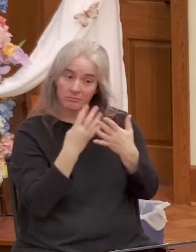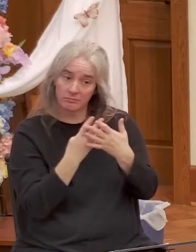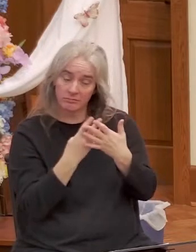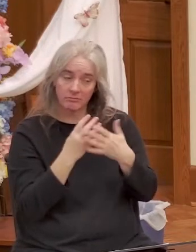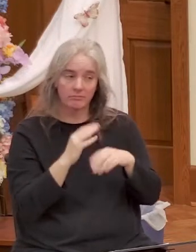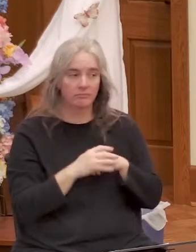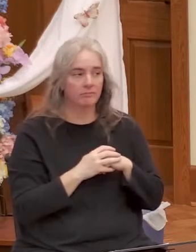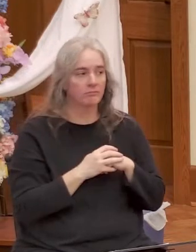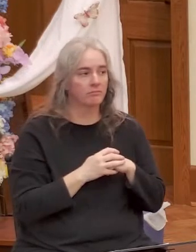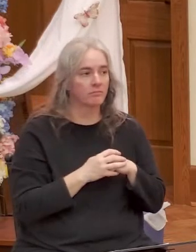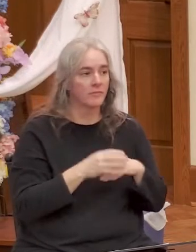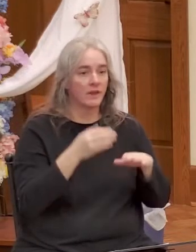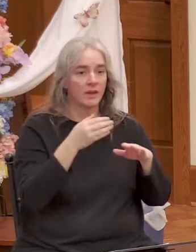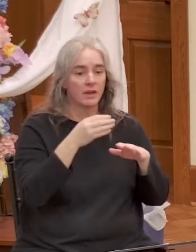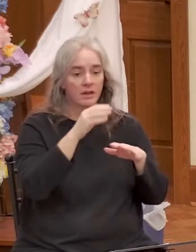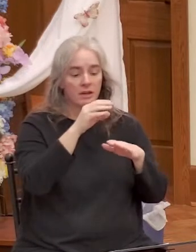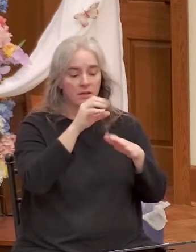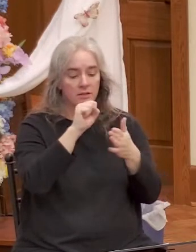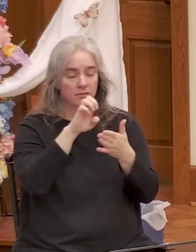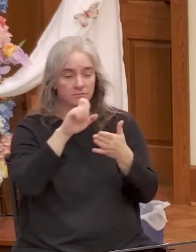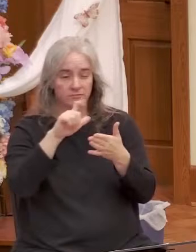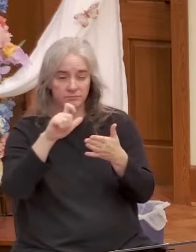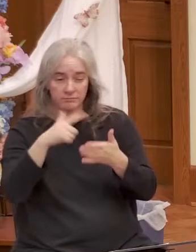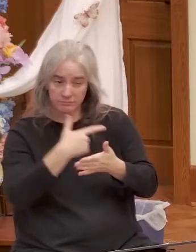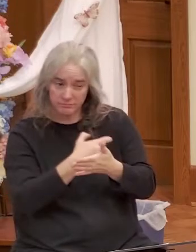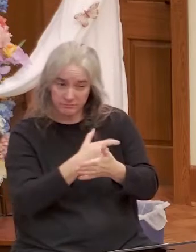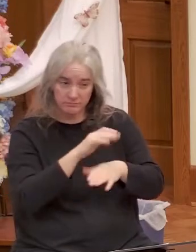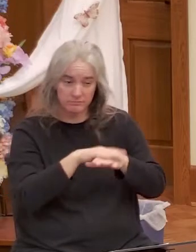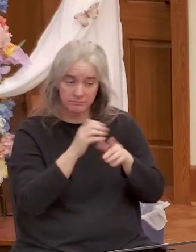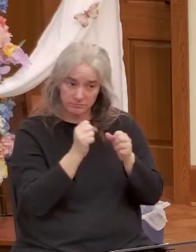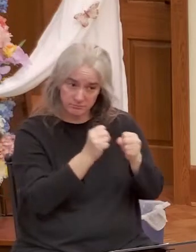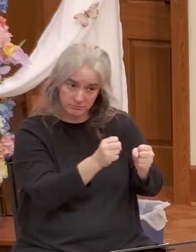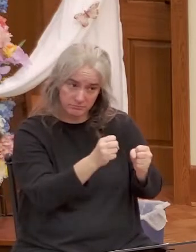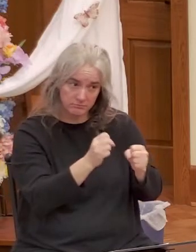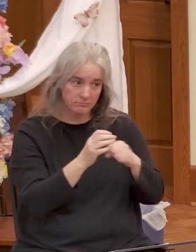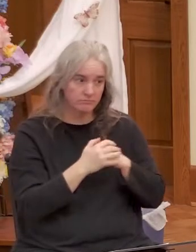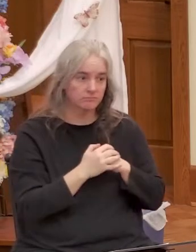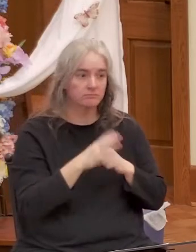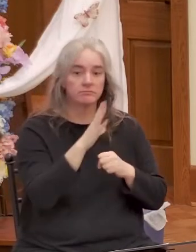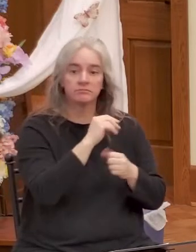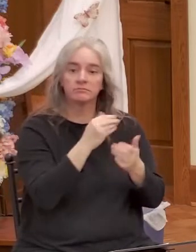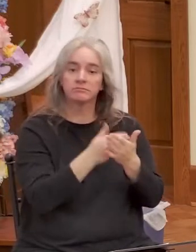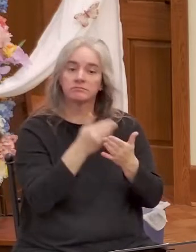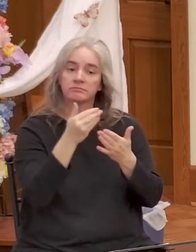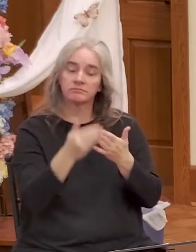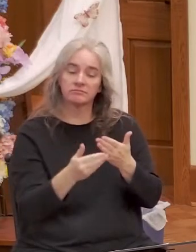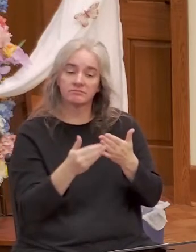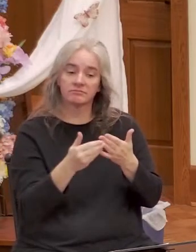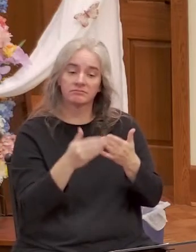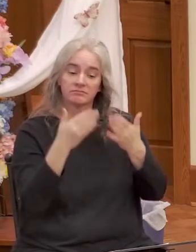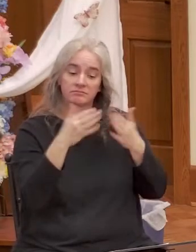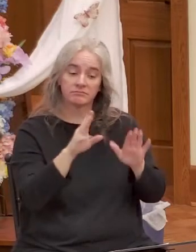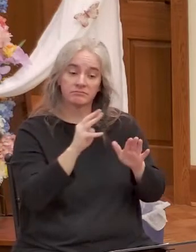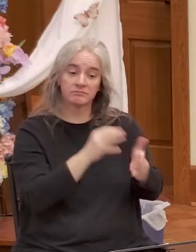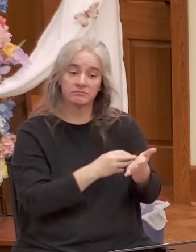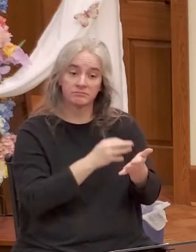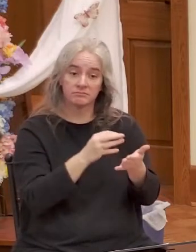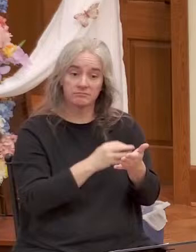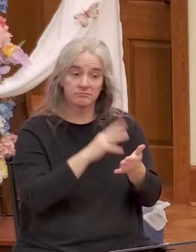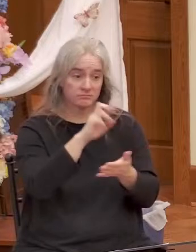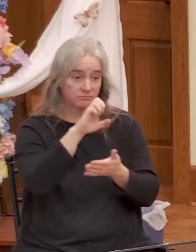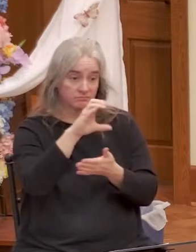He would sell drugs on the streets and with it would give away a free mixtape of the music that he had recorded.